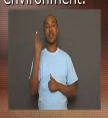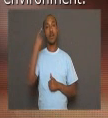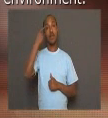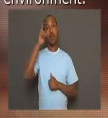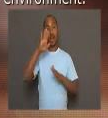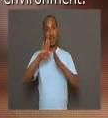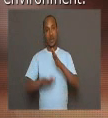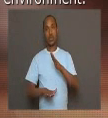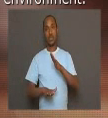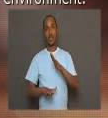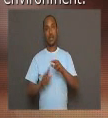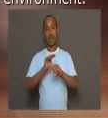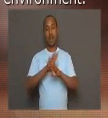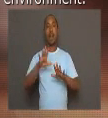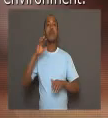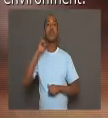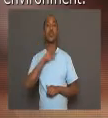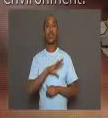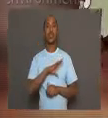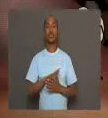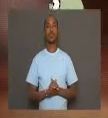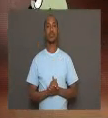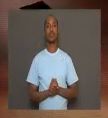for reducing land pollution.